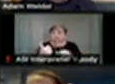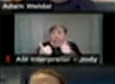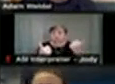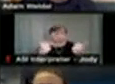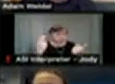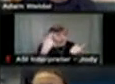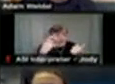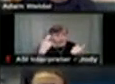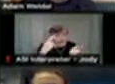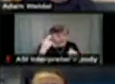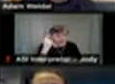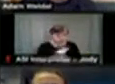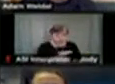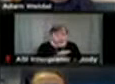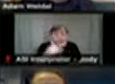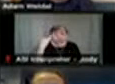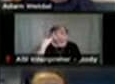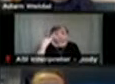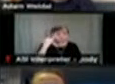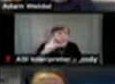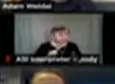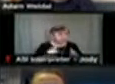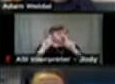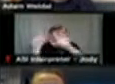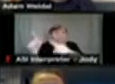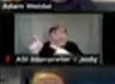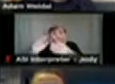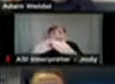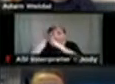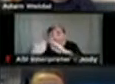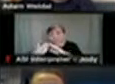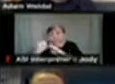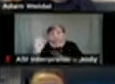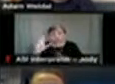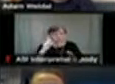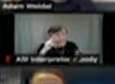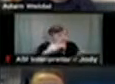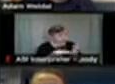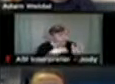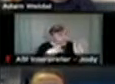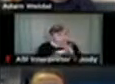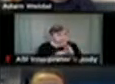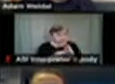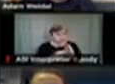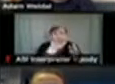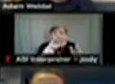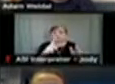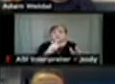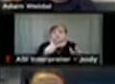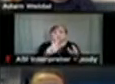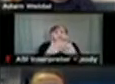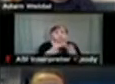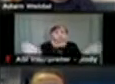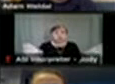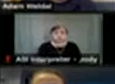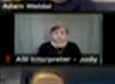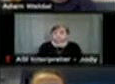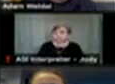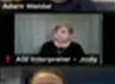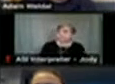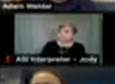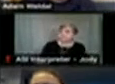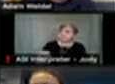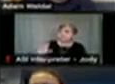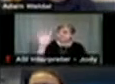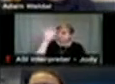visit a particular area of the city or something like that, is that what while outside means, superintendent? Well, outside, that they can keep